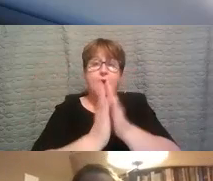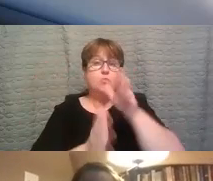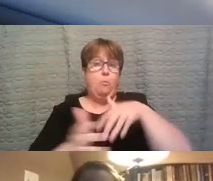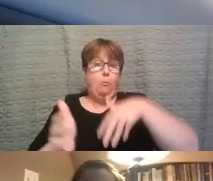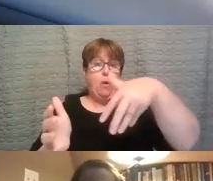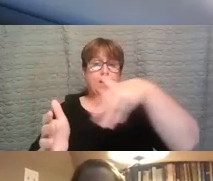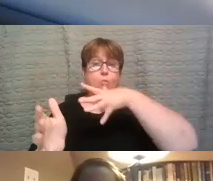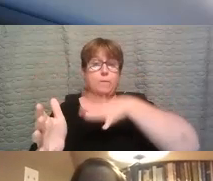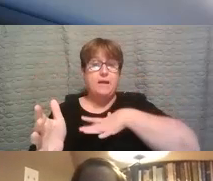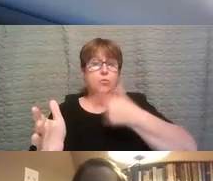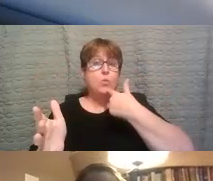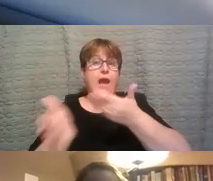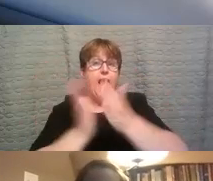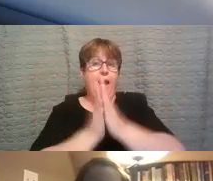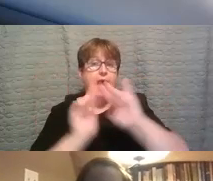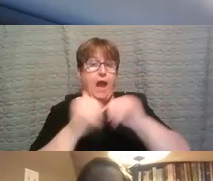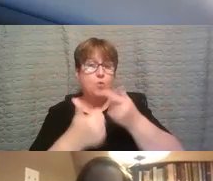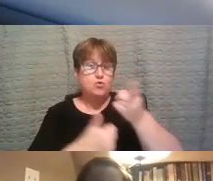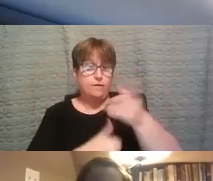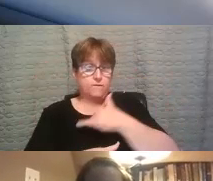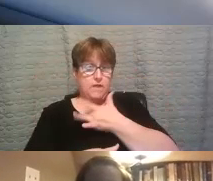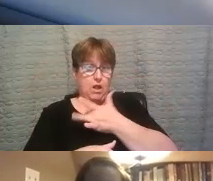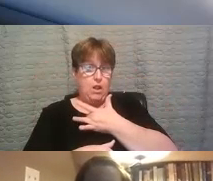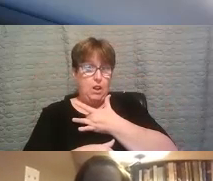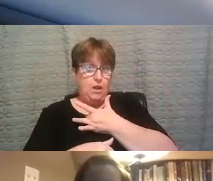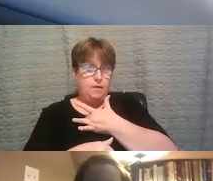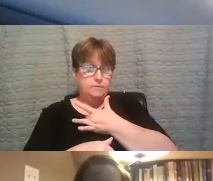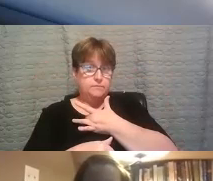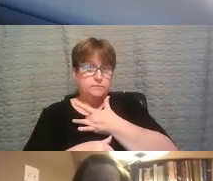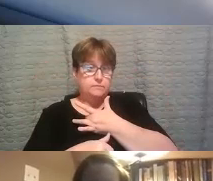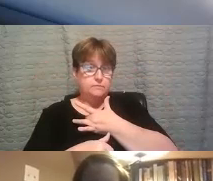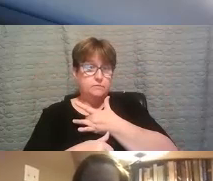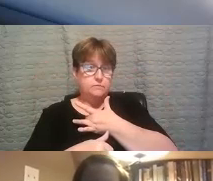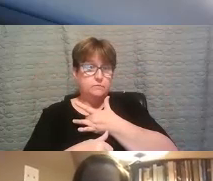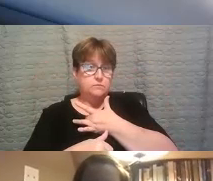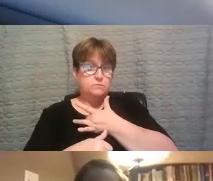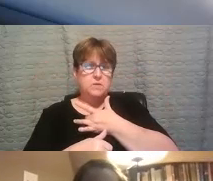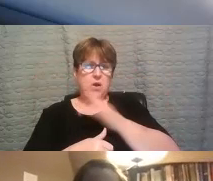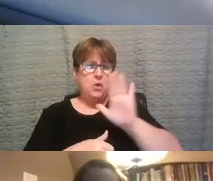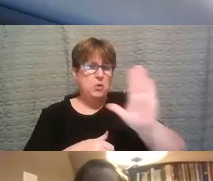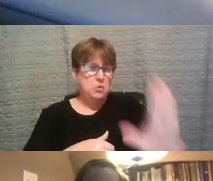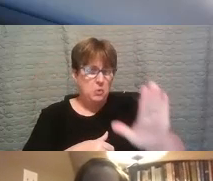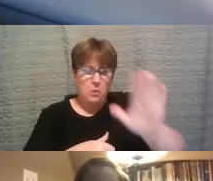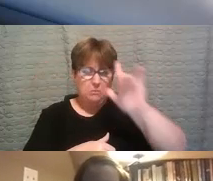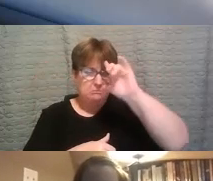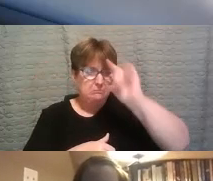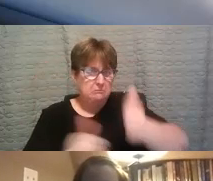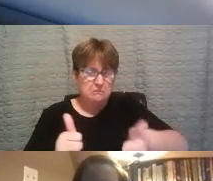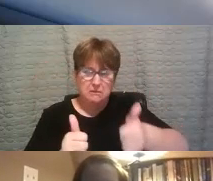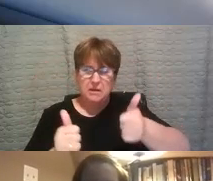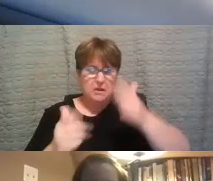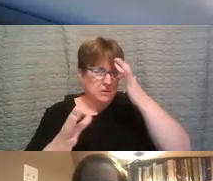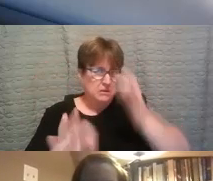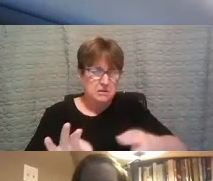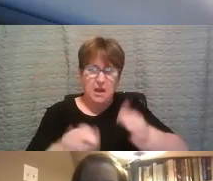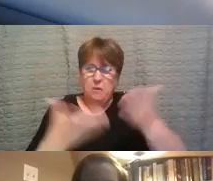they feel, uh, what's their opinion. We just